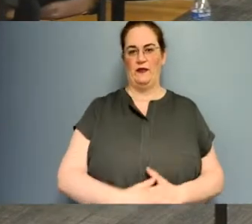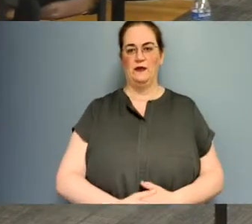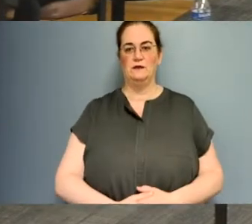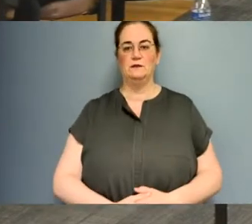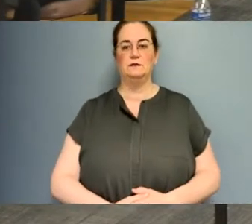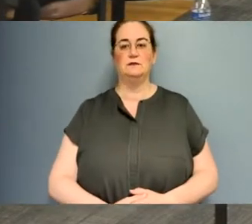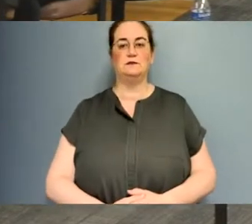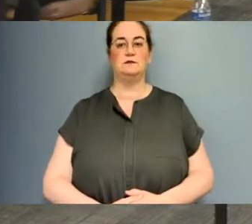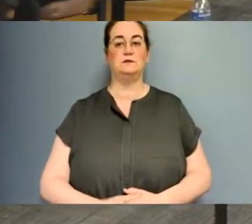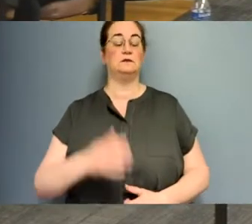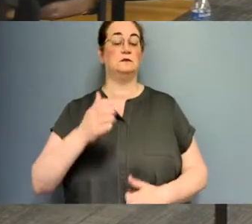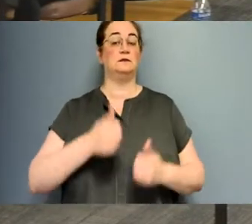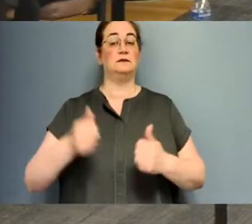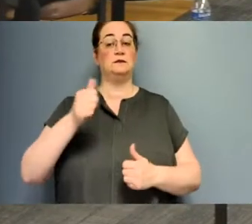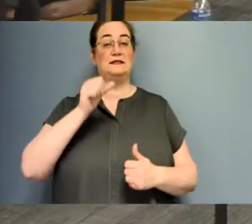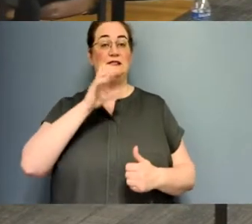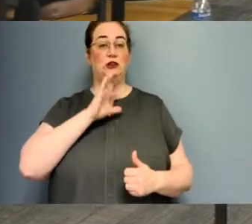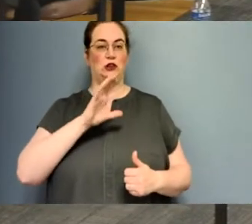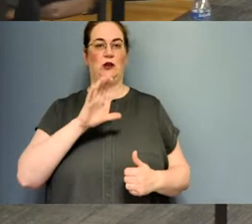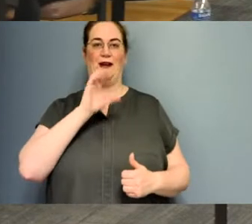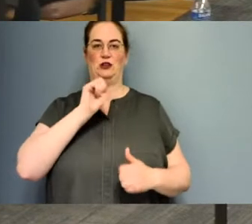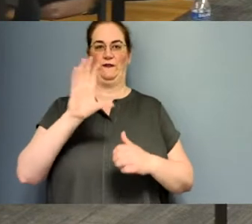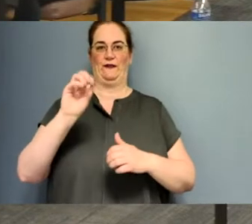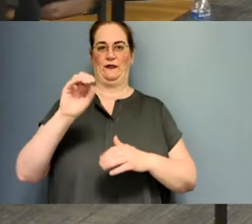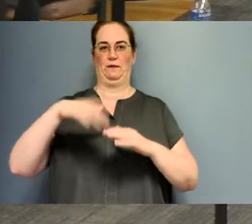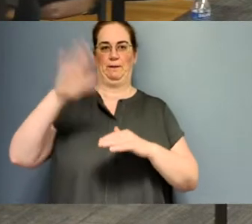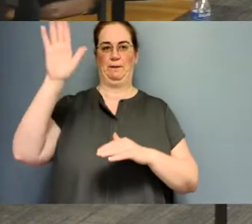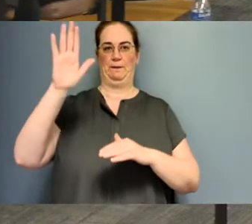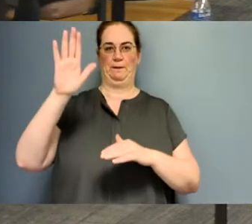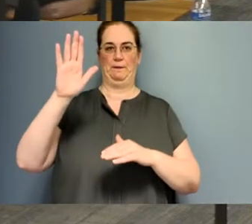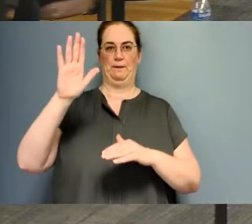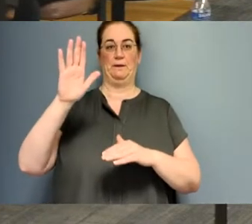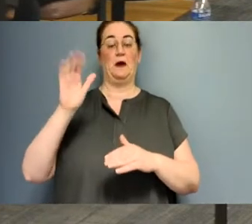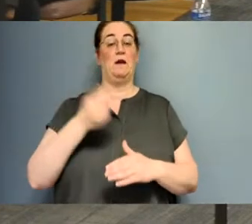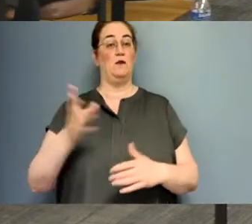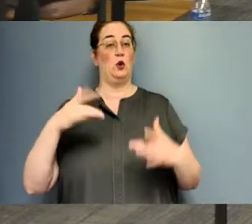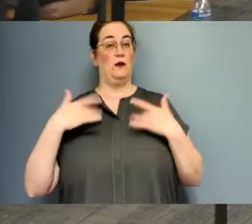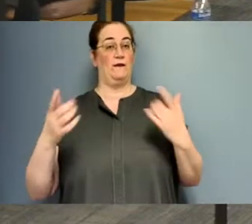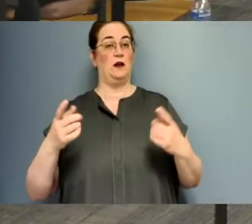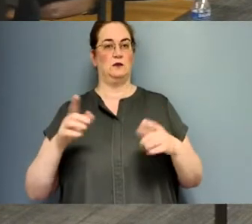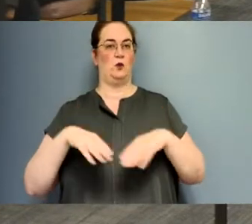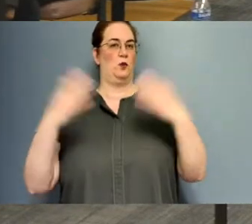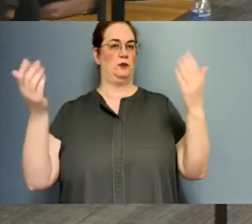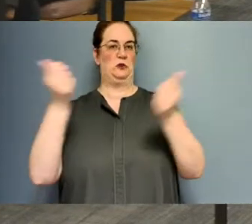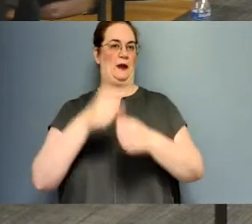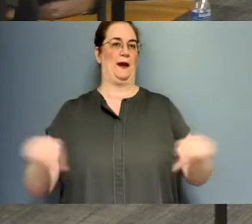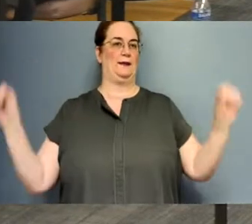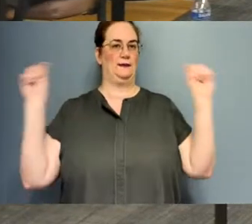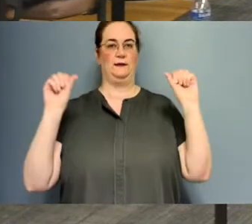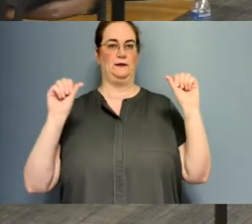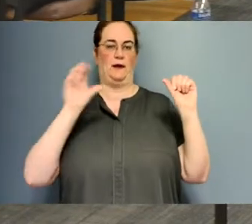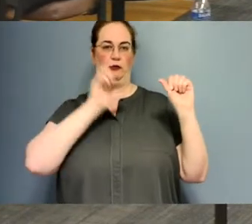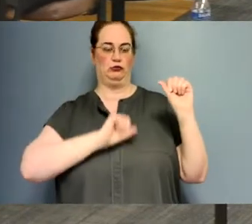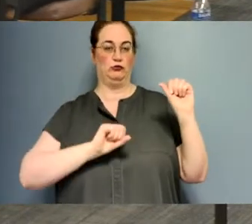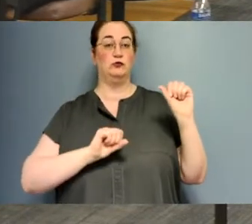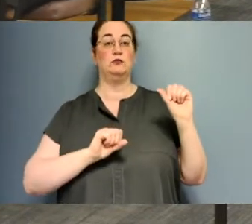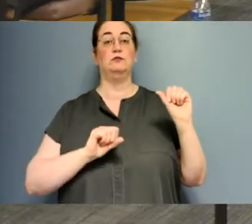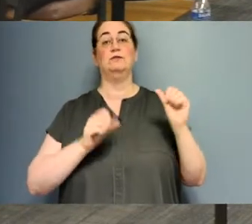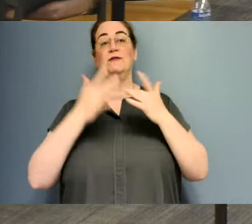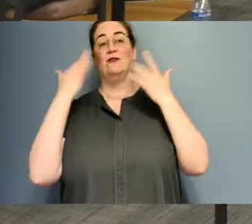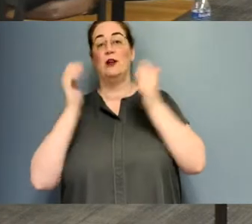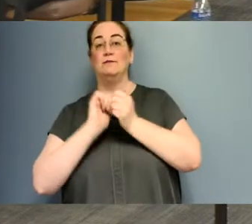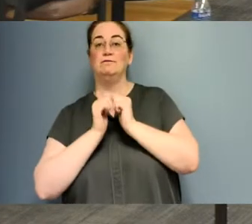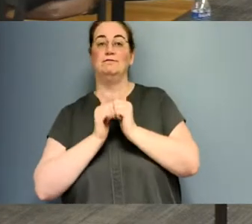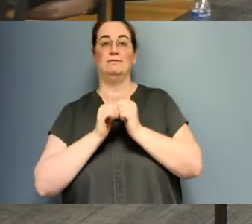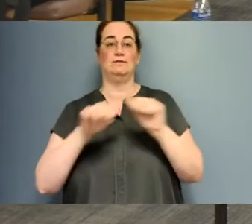The Senior Games are open to persons age 50-plus, and a couple of events were open to all generations. They offer friendly contests